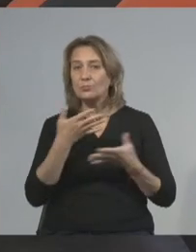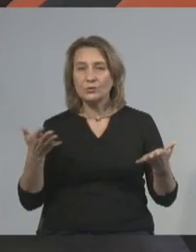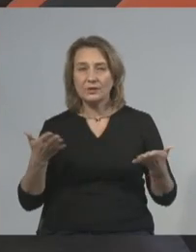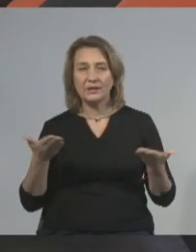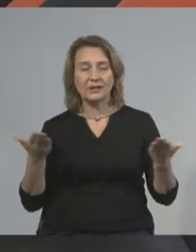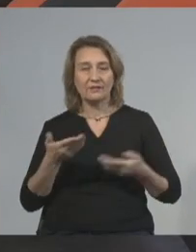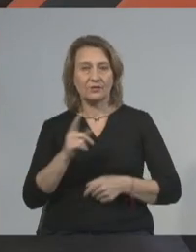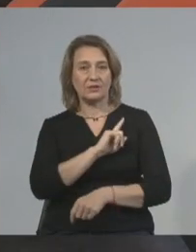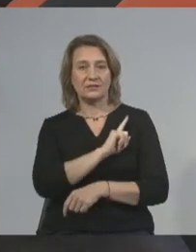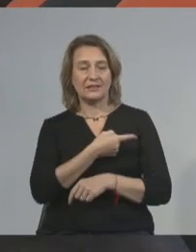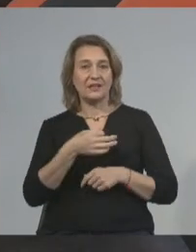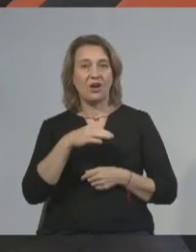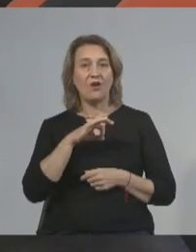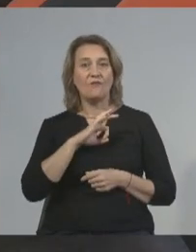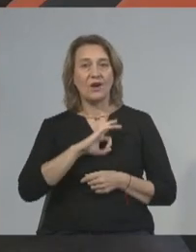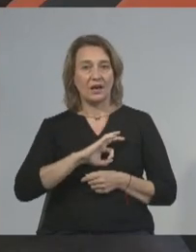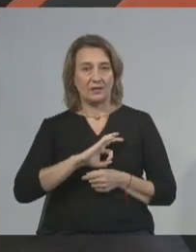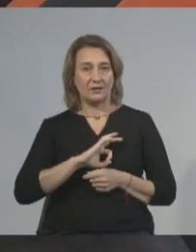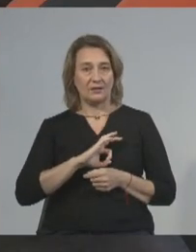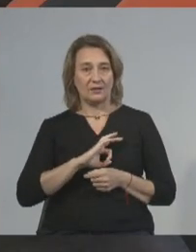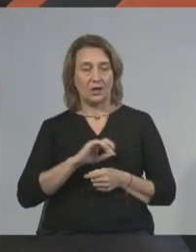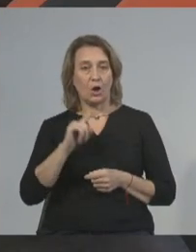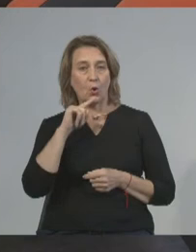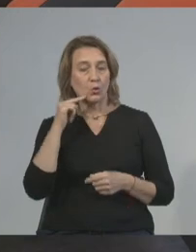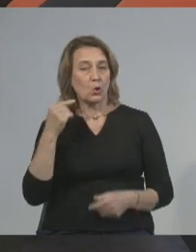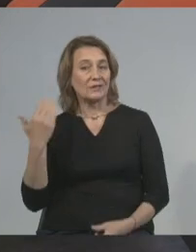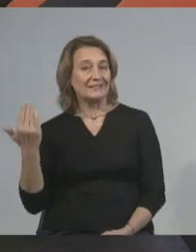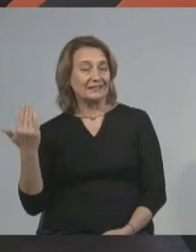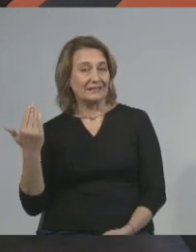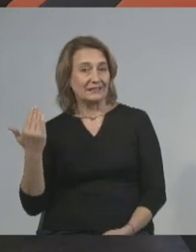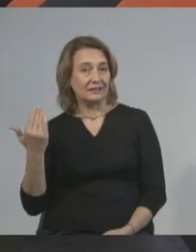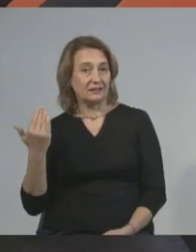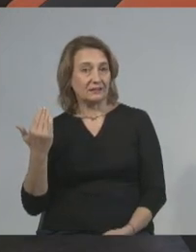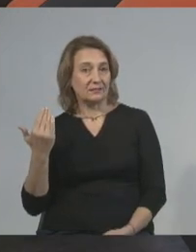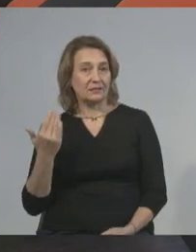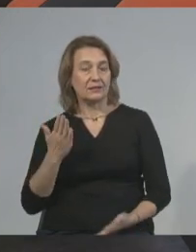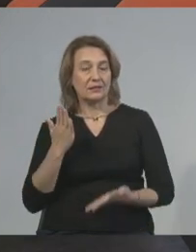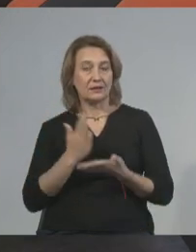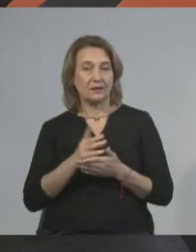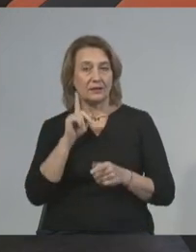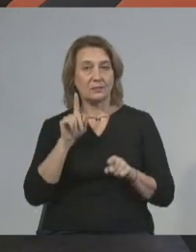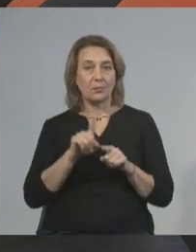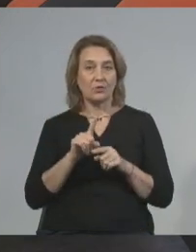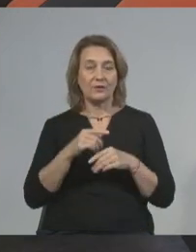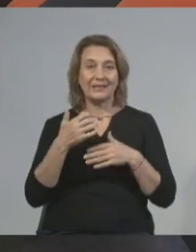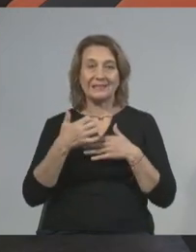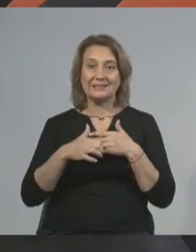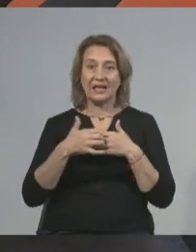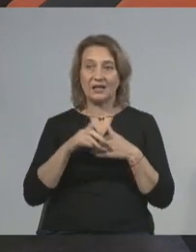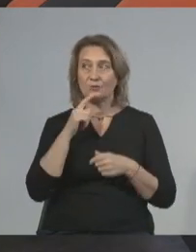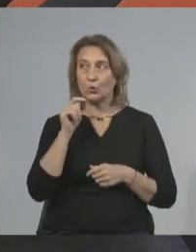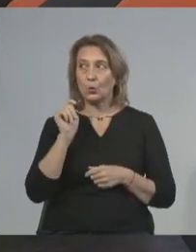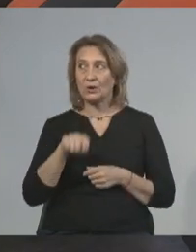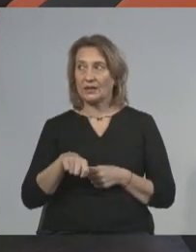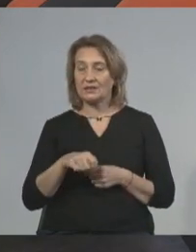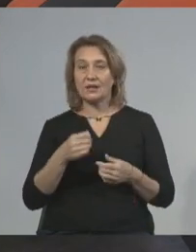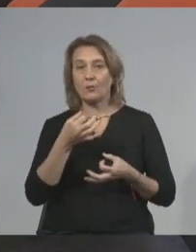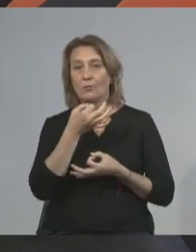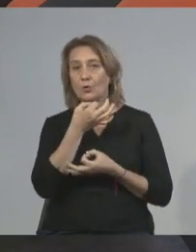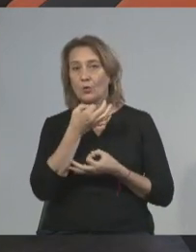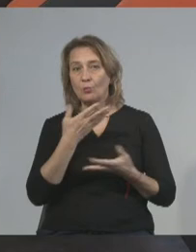but it is obvious that all of these narratives are beneficial to russia because it